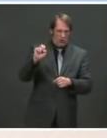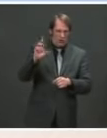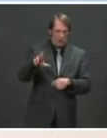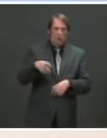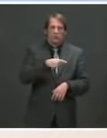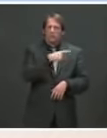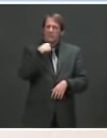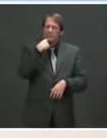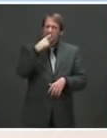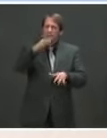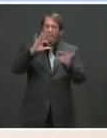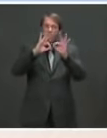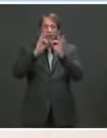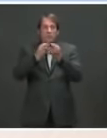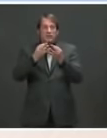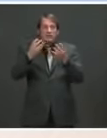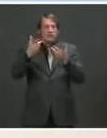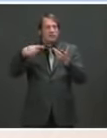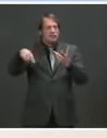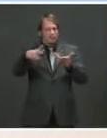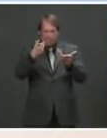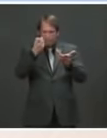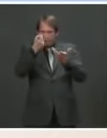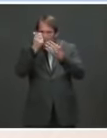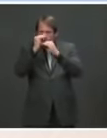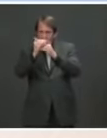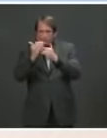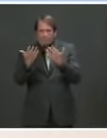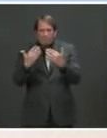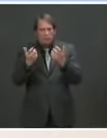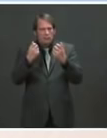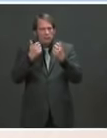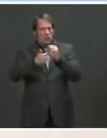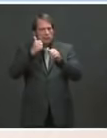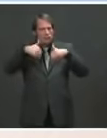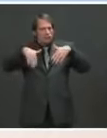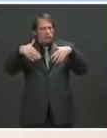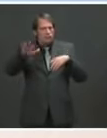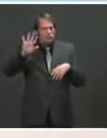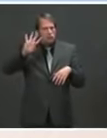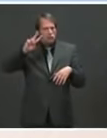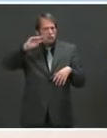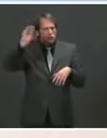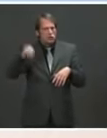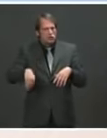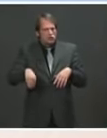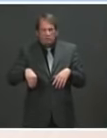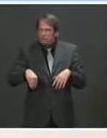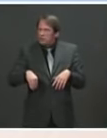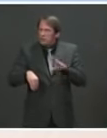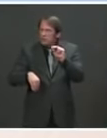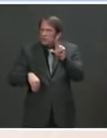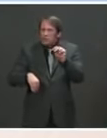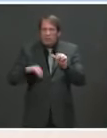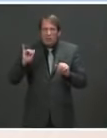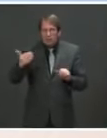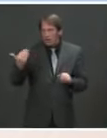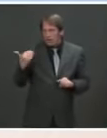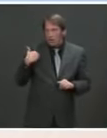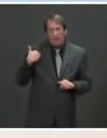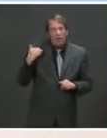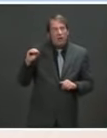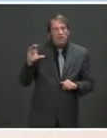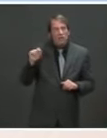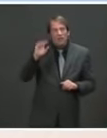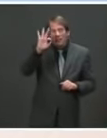was 42%. That's down significantly from, say, last October when it was over 90%. So what's your threshold for the majority? The